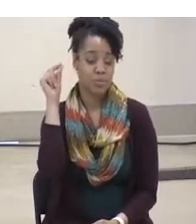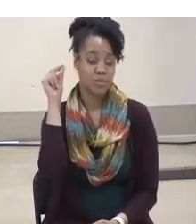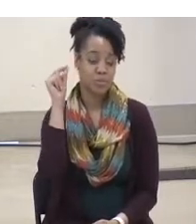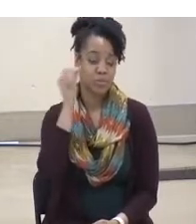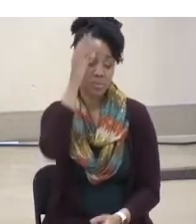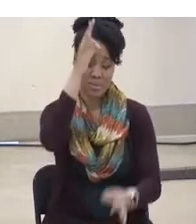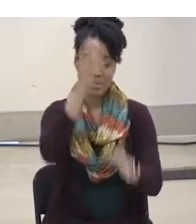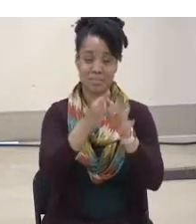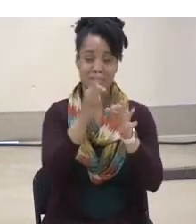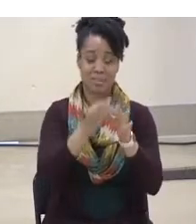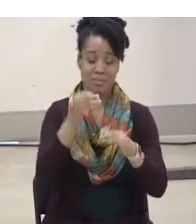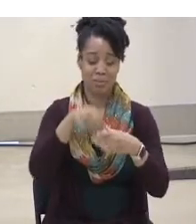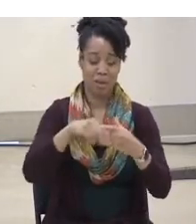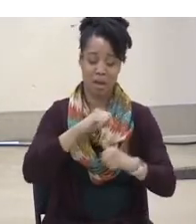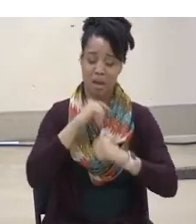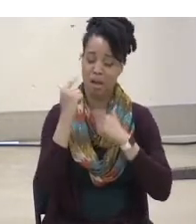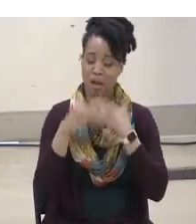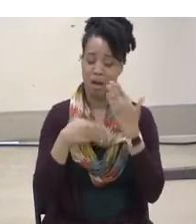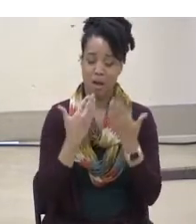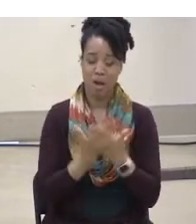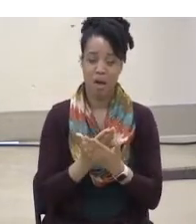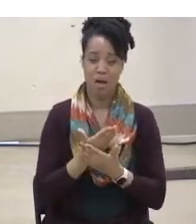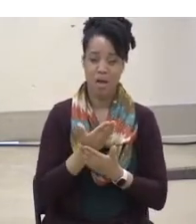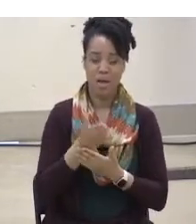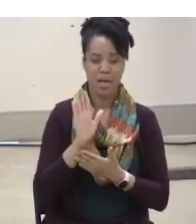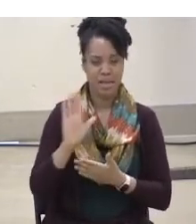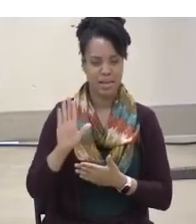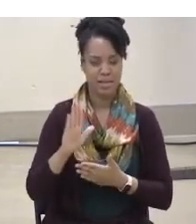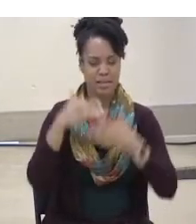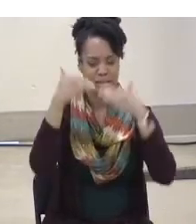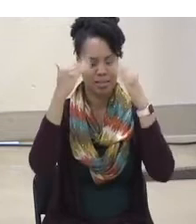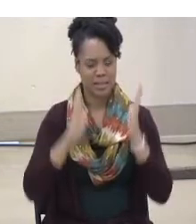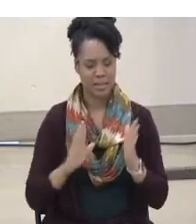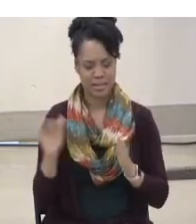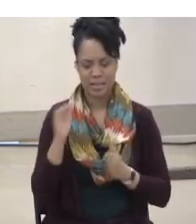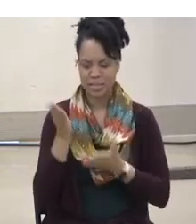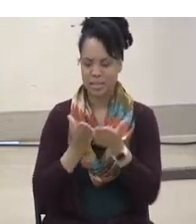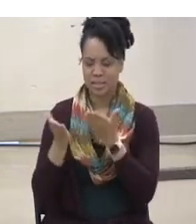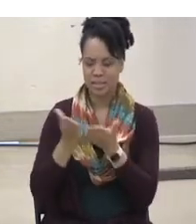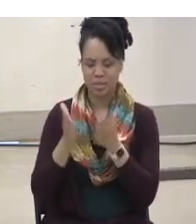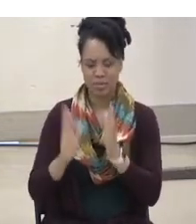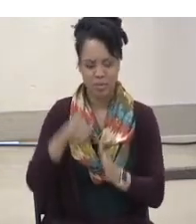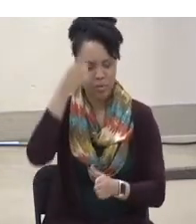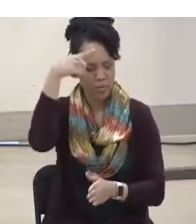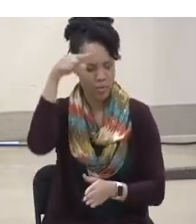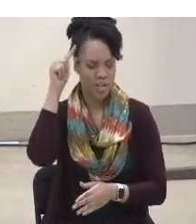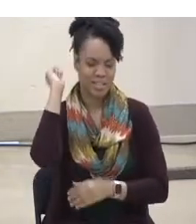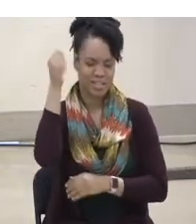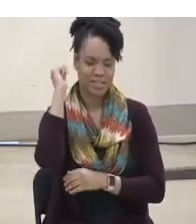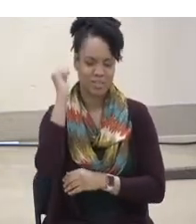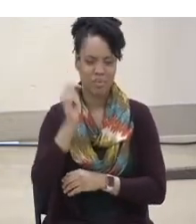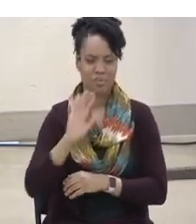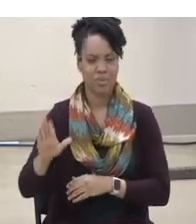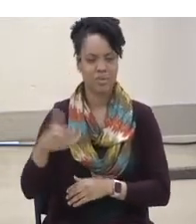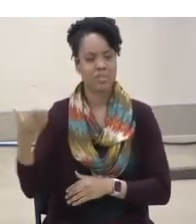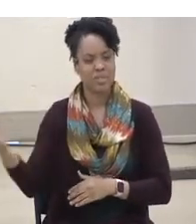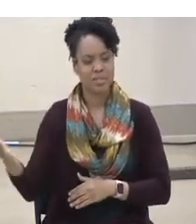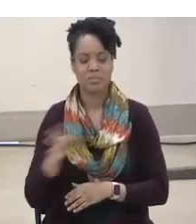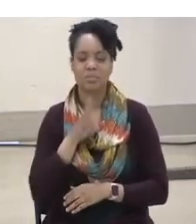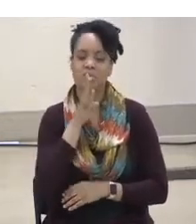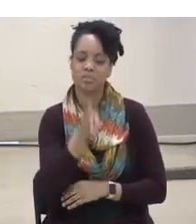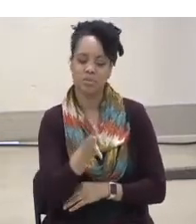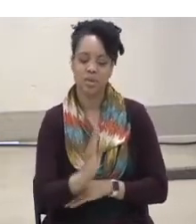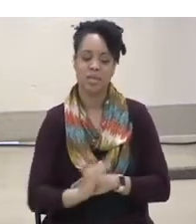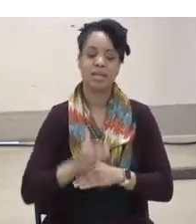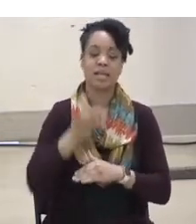faithful in all his house, as a servant for a testimony of those things which were to be spoken after. Y Moisés